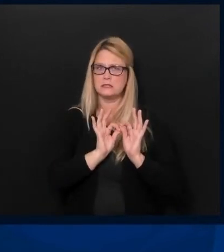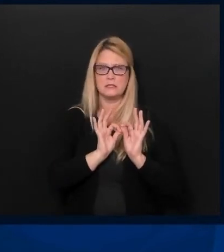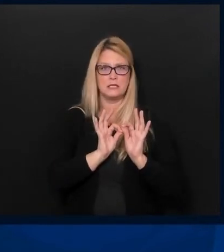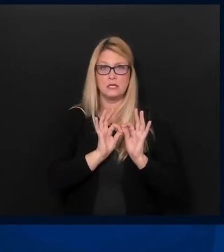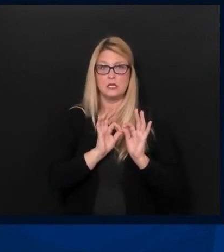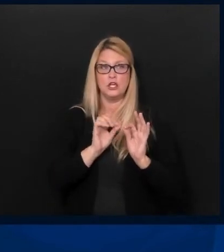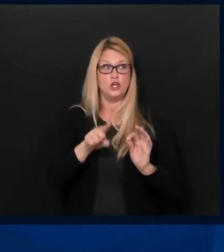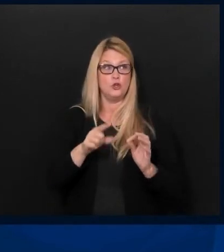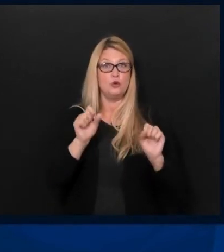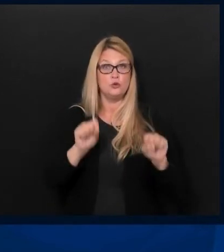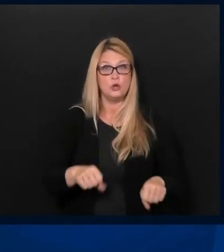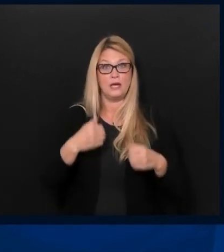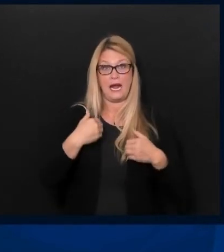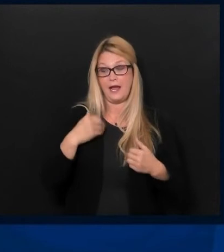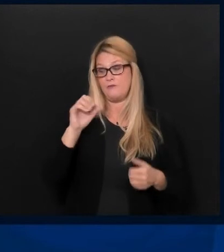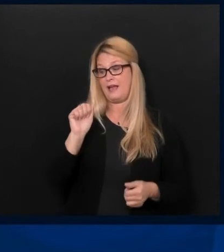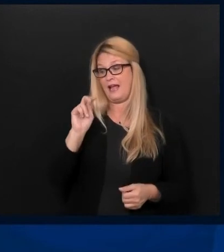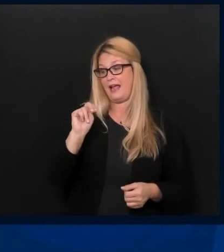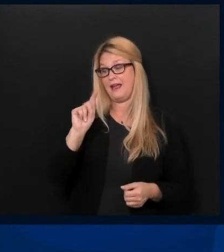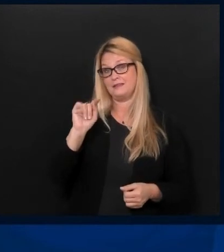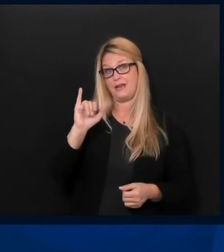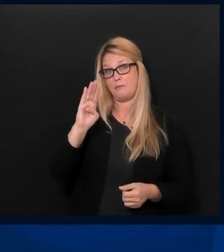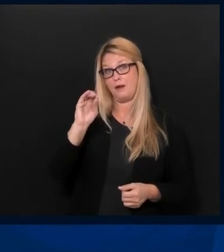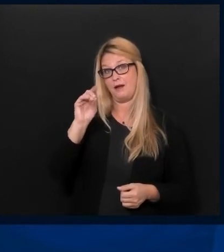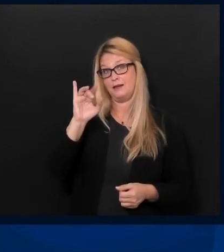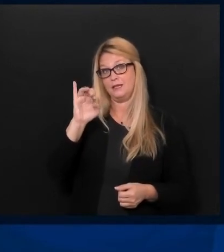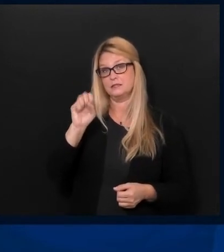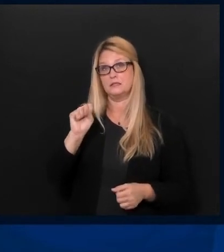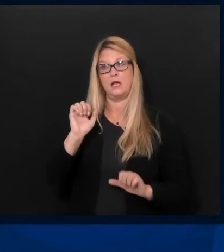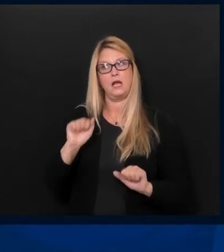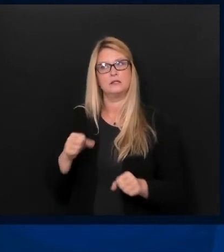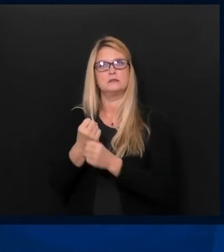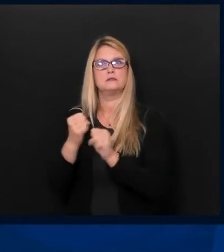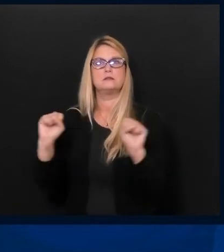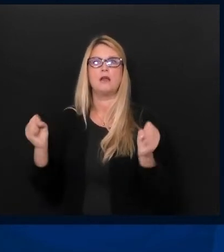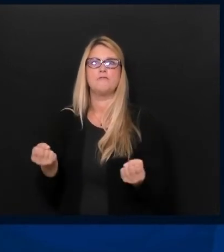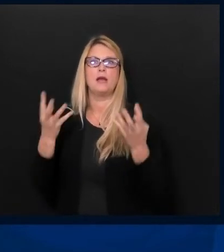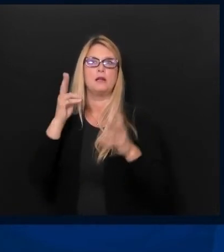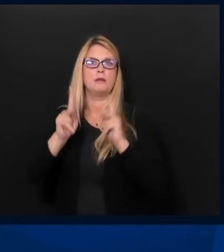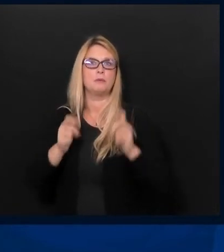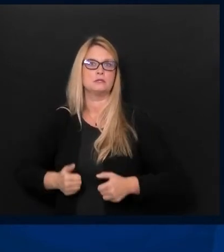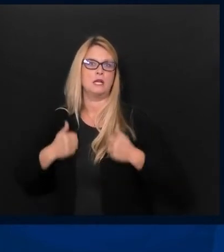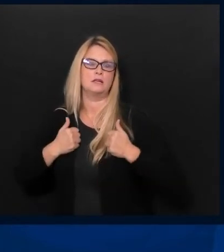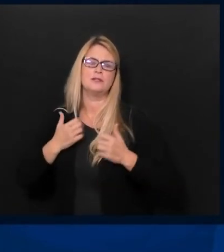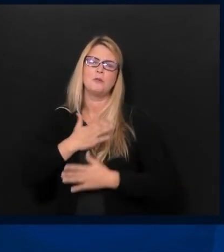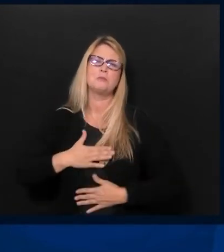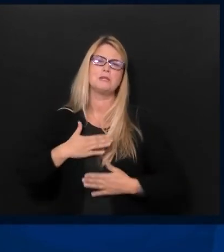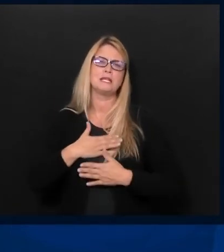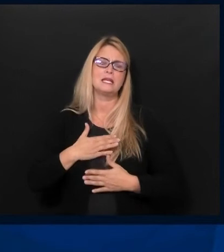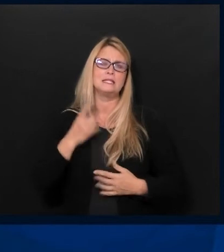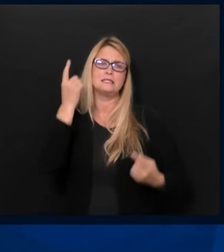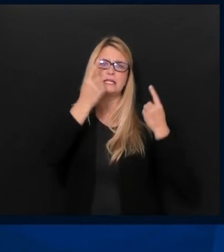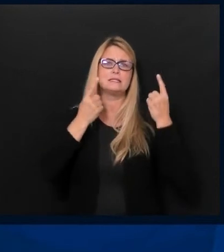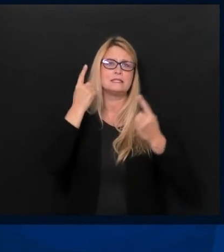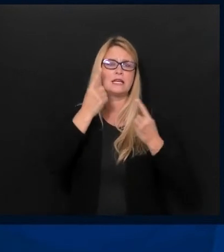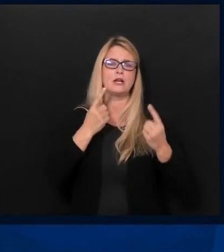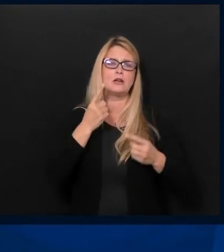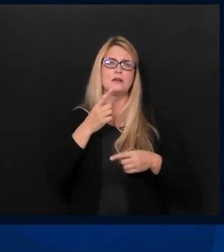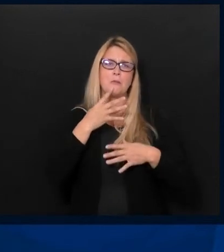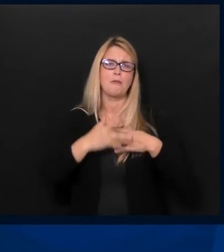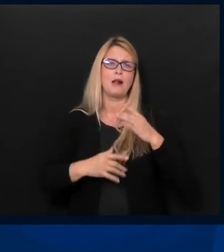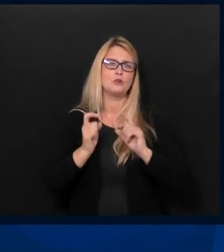have antibodies and everything that could save a lot of lives. And so please consider giving blood. It's really, really, really